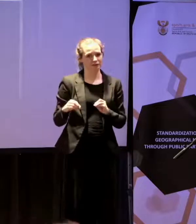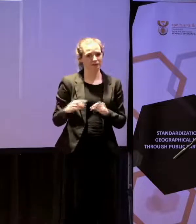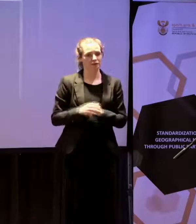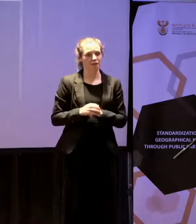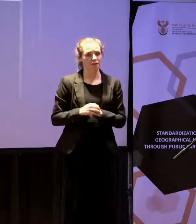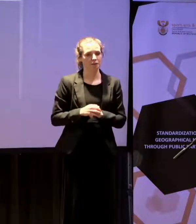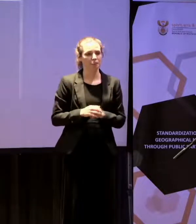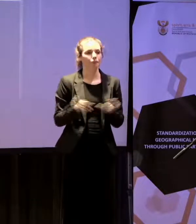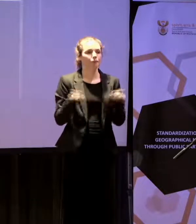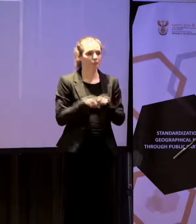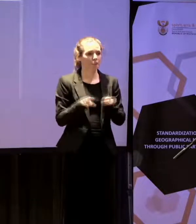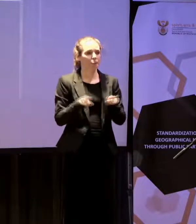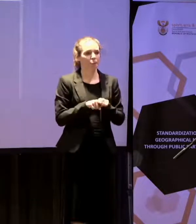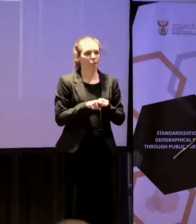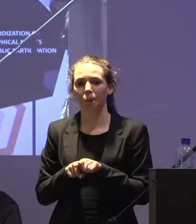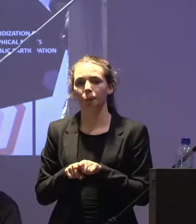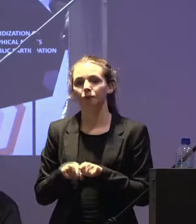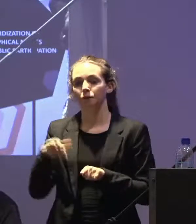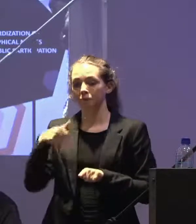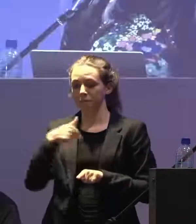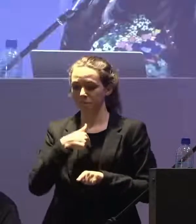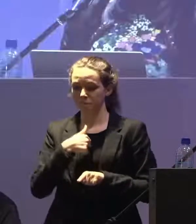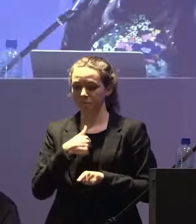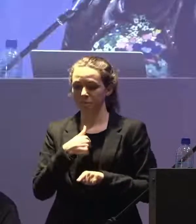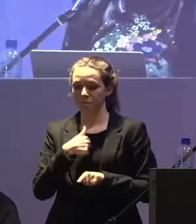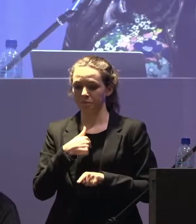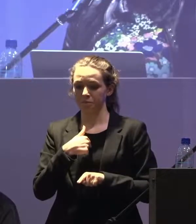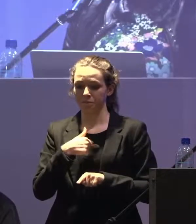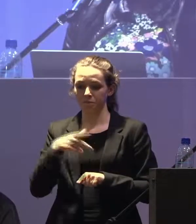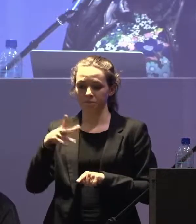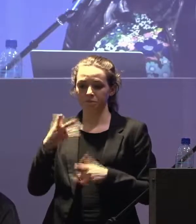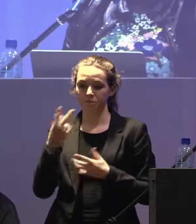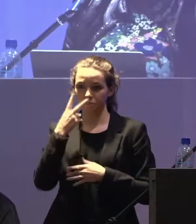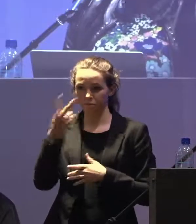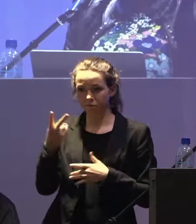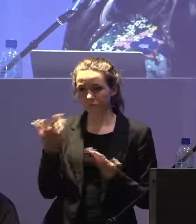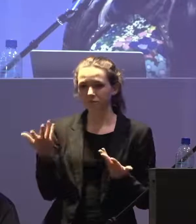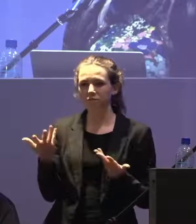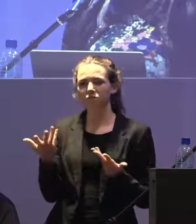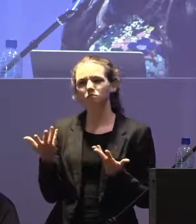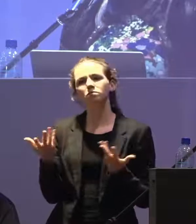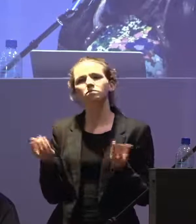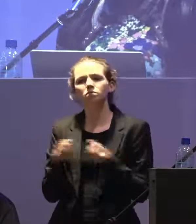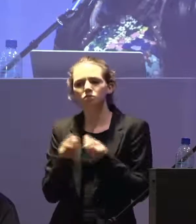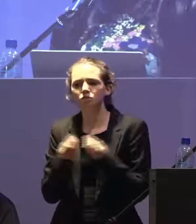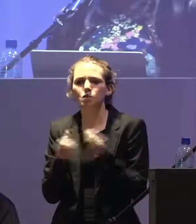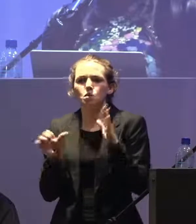also, I'm having quite a number of takeaways here.